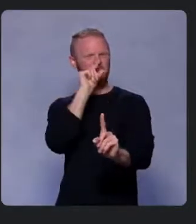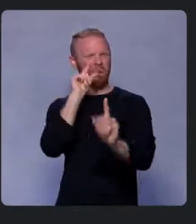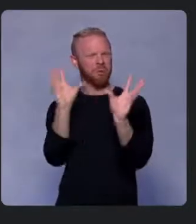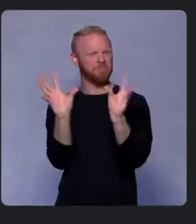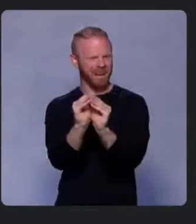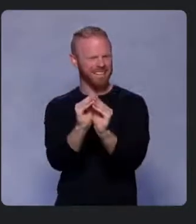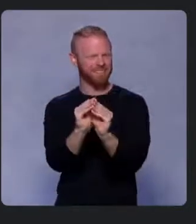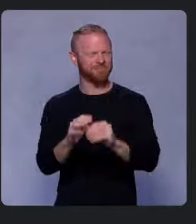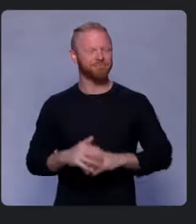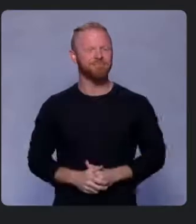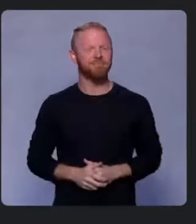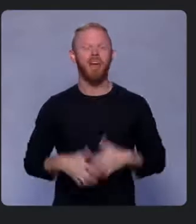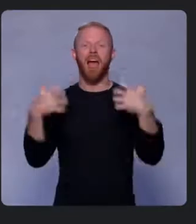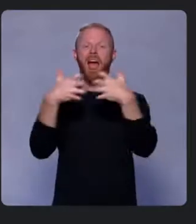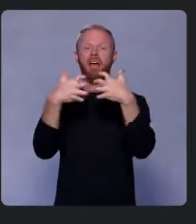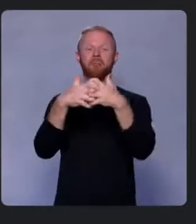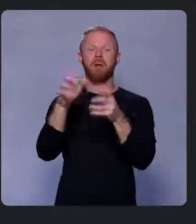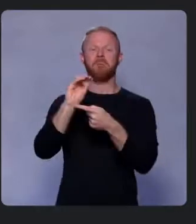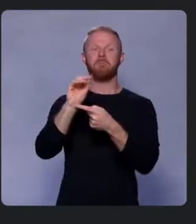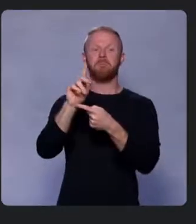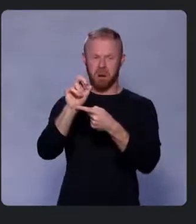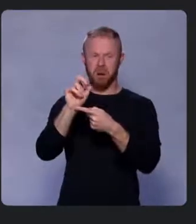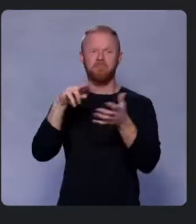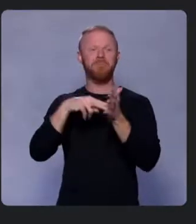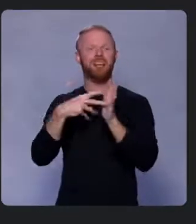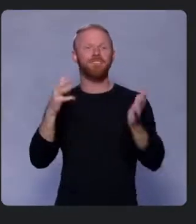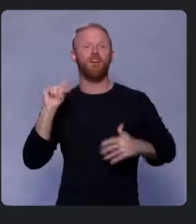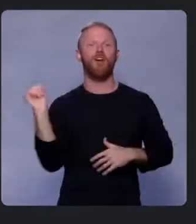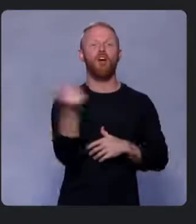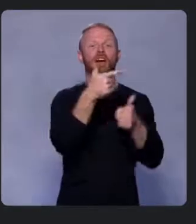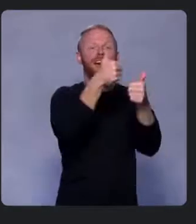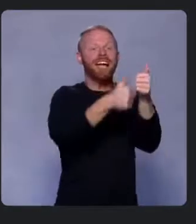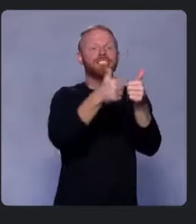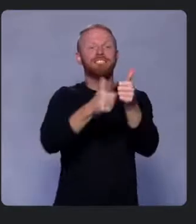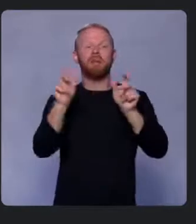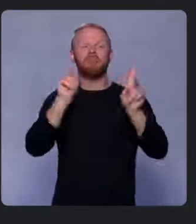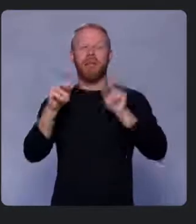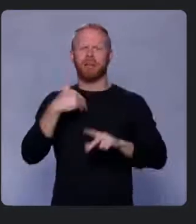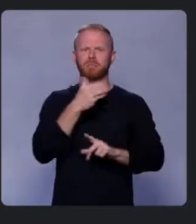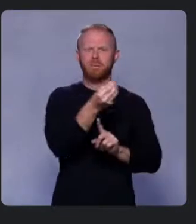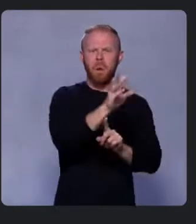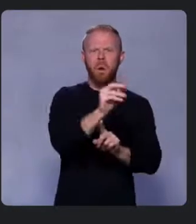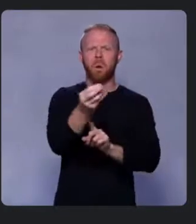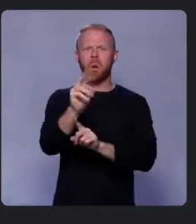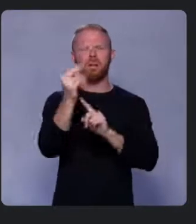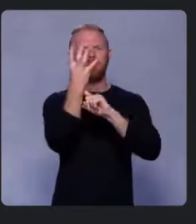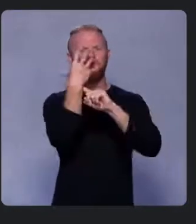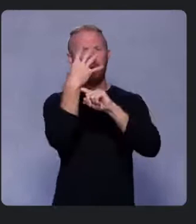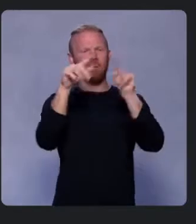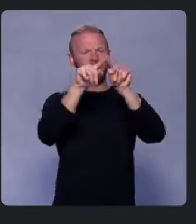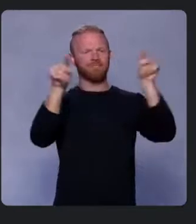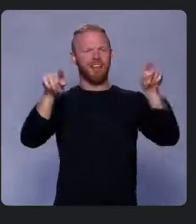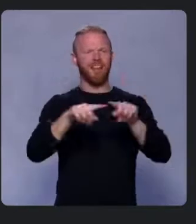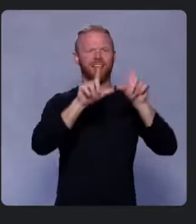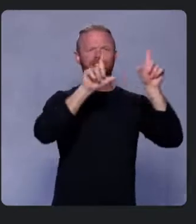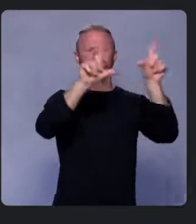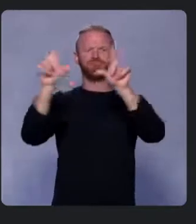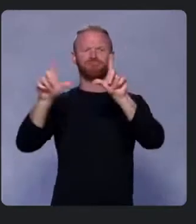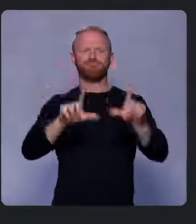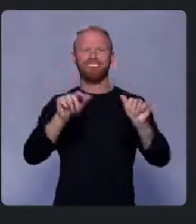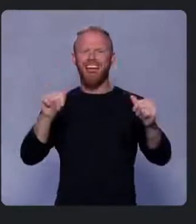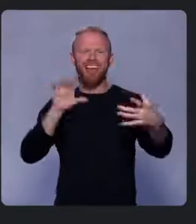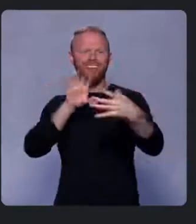Companion Mode gives each of Adu's teammates in the office their own video tile, so they can stay connected to their remote colleagues and everyone